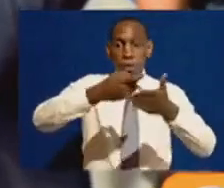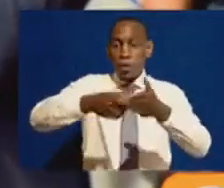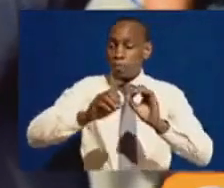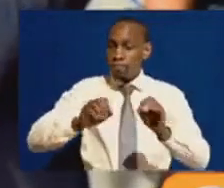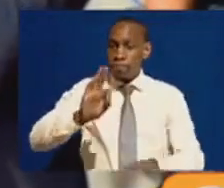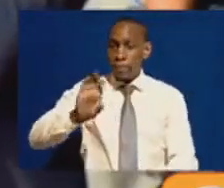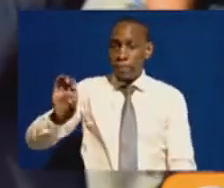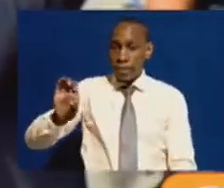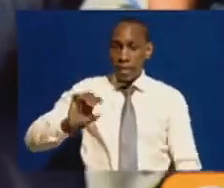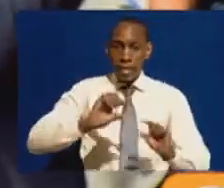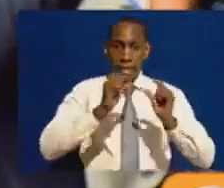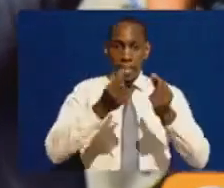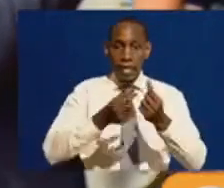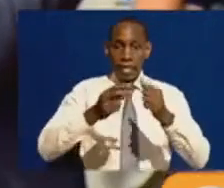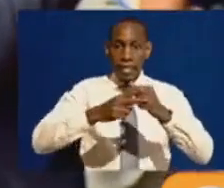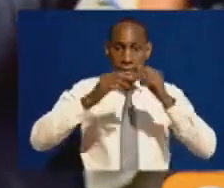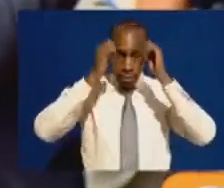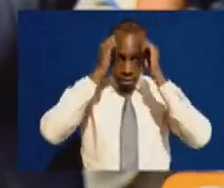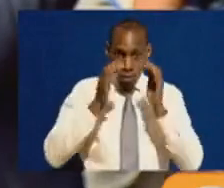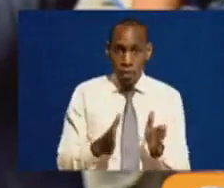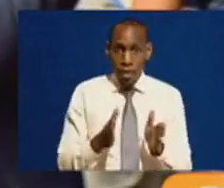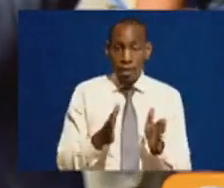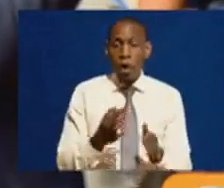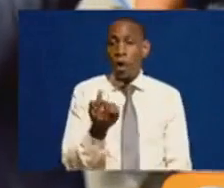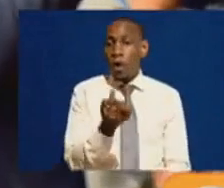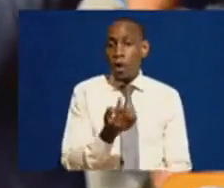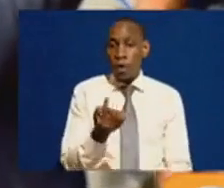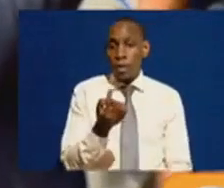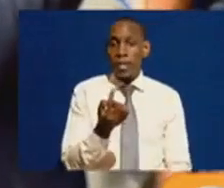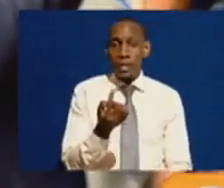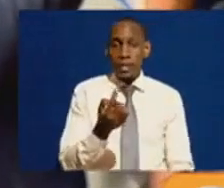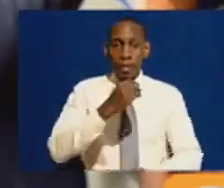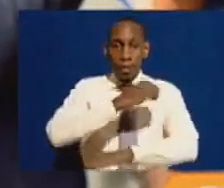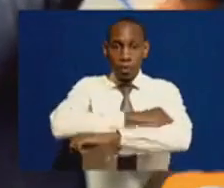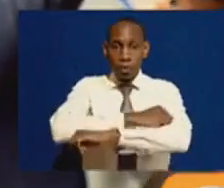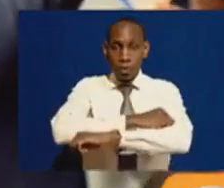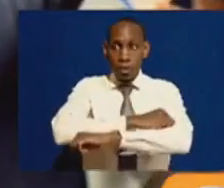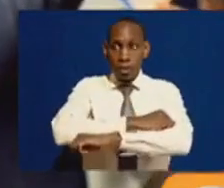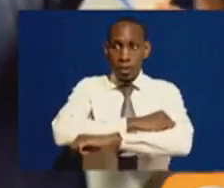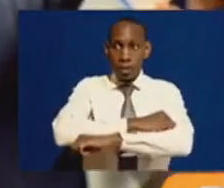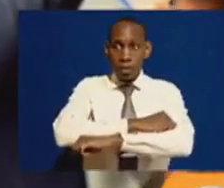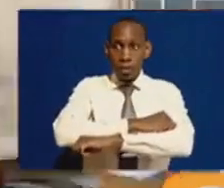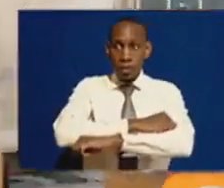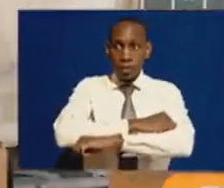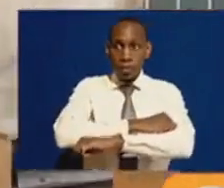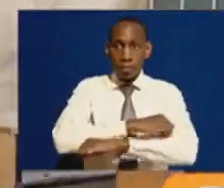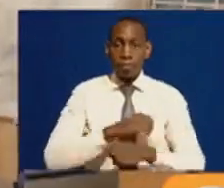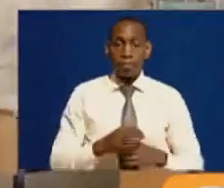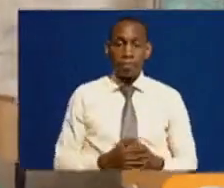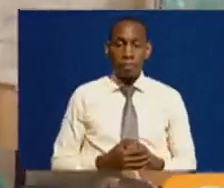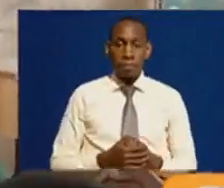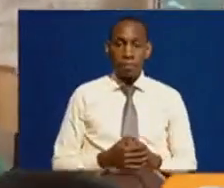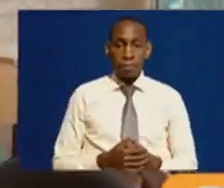grade 7 runners unless such schools are putting wings.